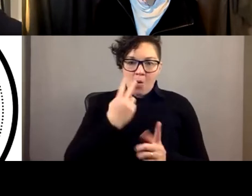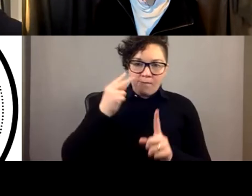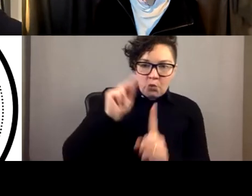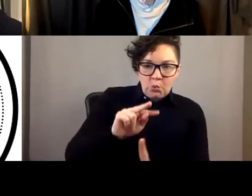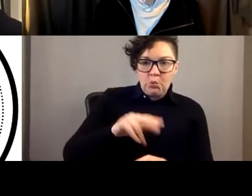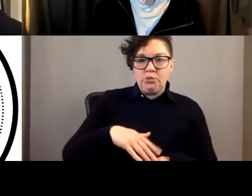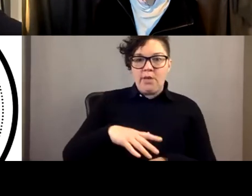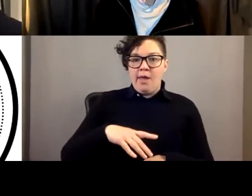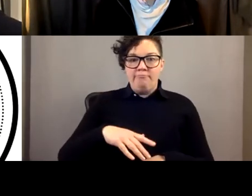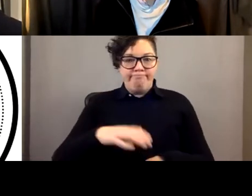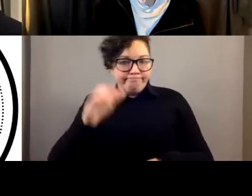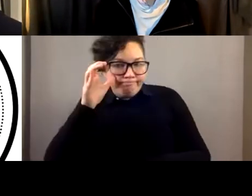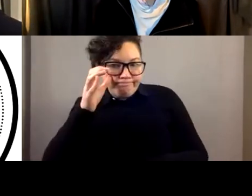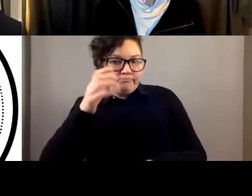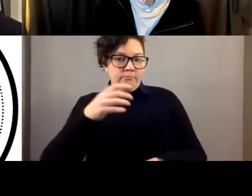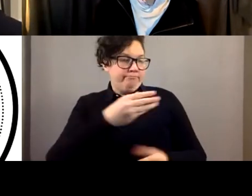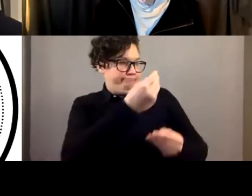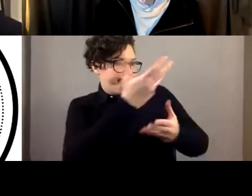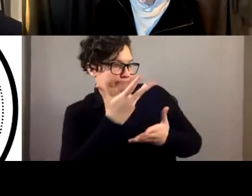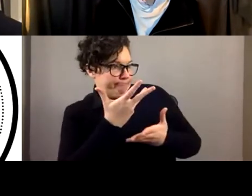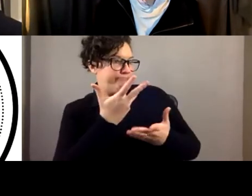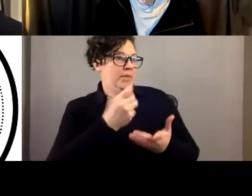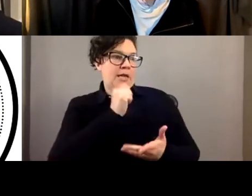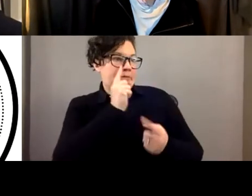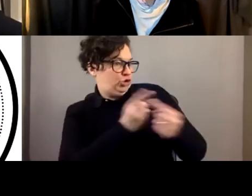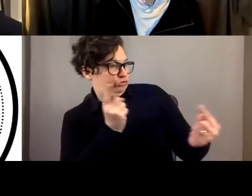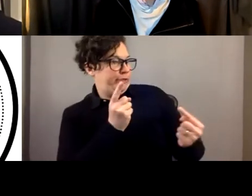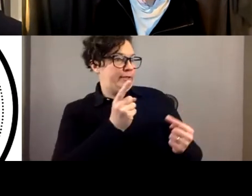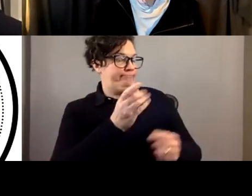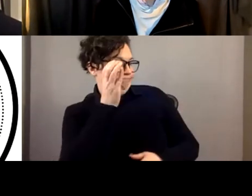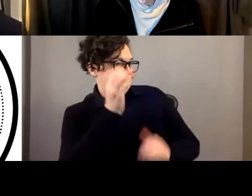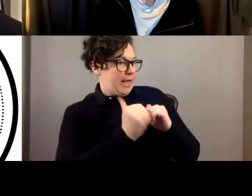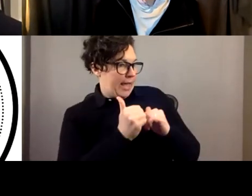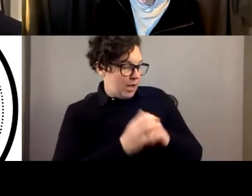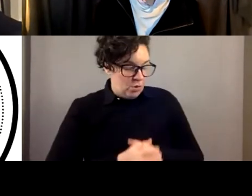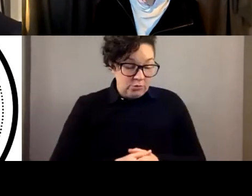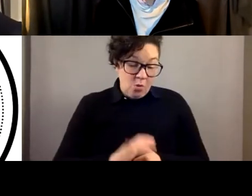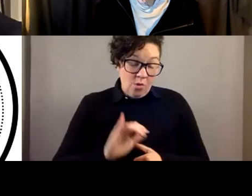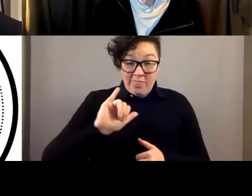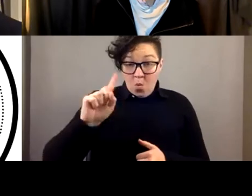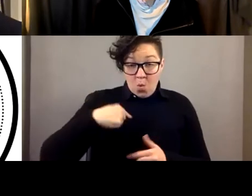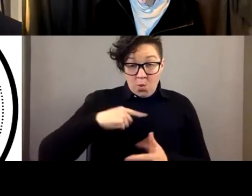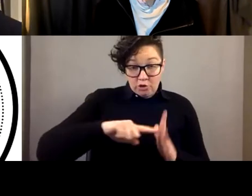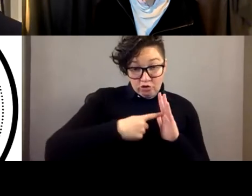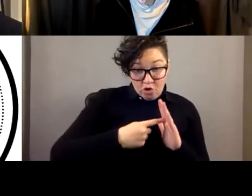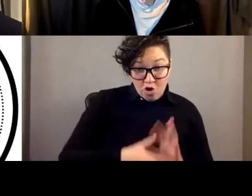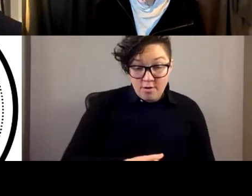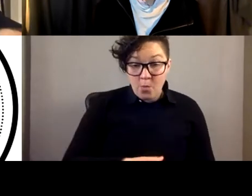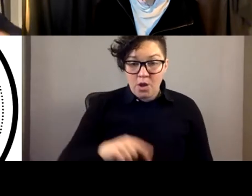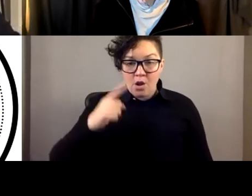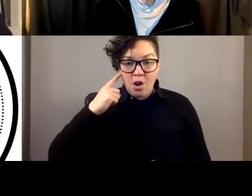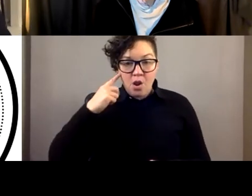And so I think that is a starting point that, you know, we can look at. And again, we can look at two symbols. And